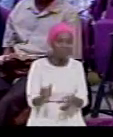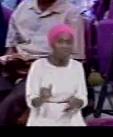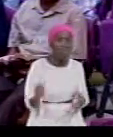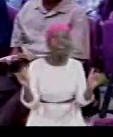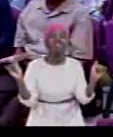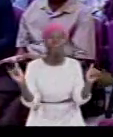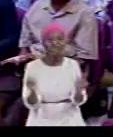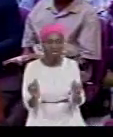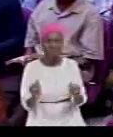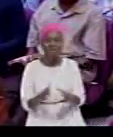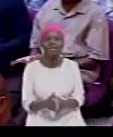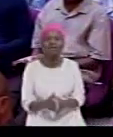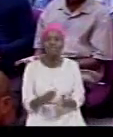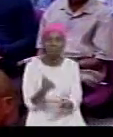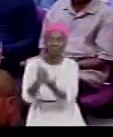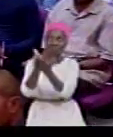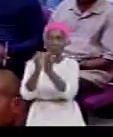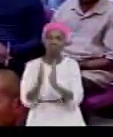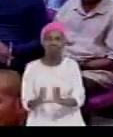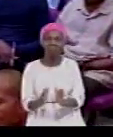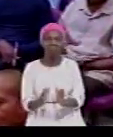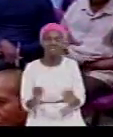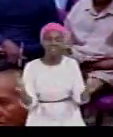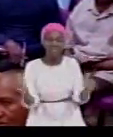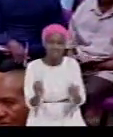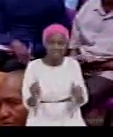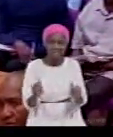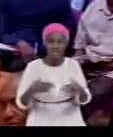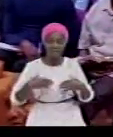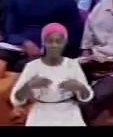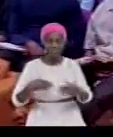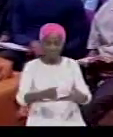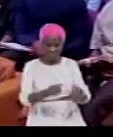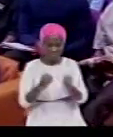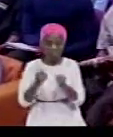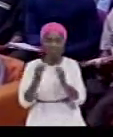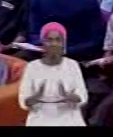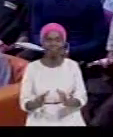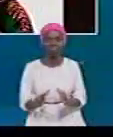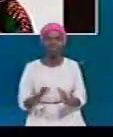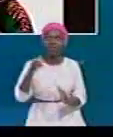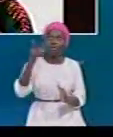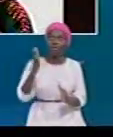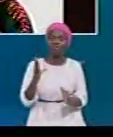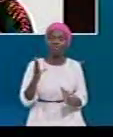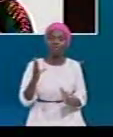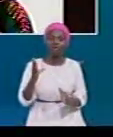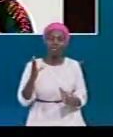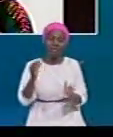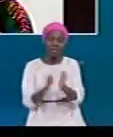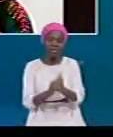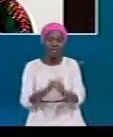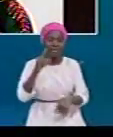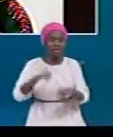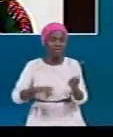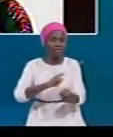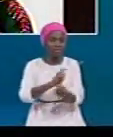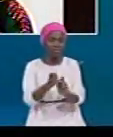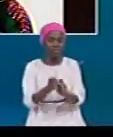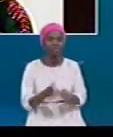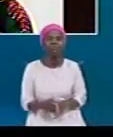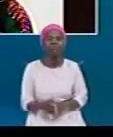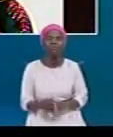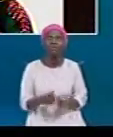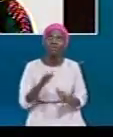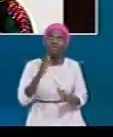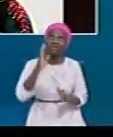same helper. He's the same strengthener. The Lord that cannot change his promises, word that cannot change